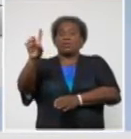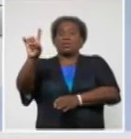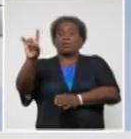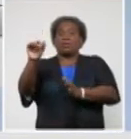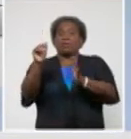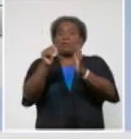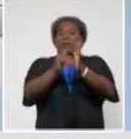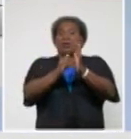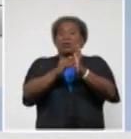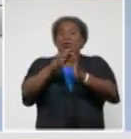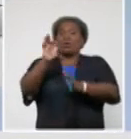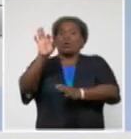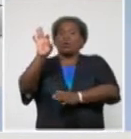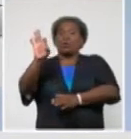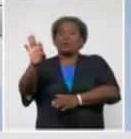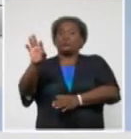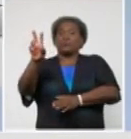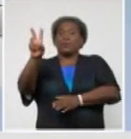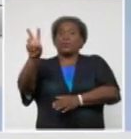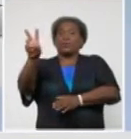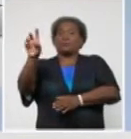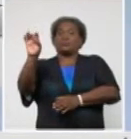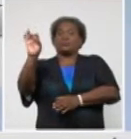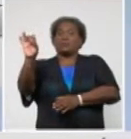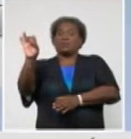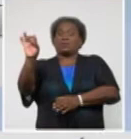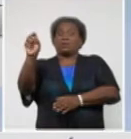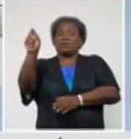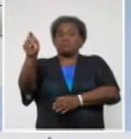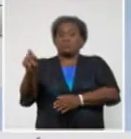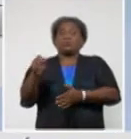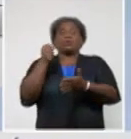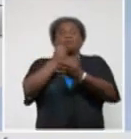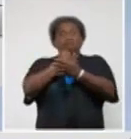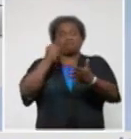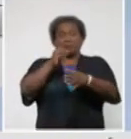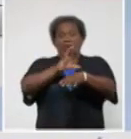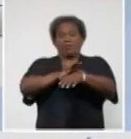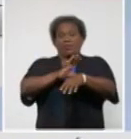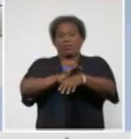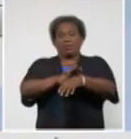134,889 new cases yesterday, for a total of